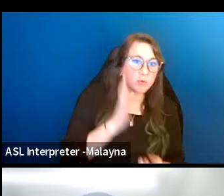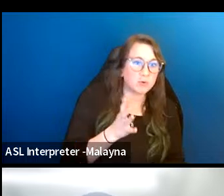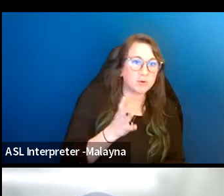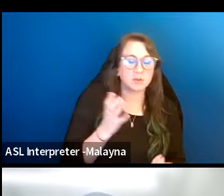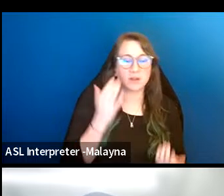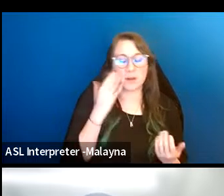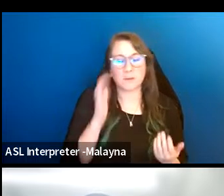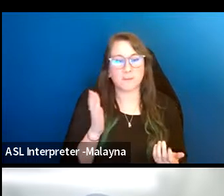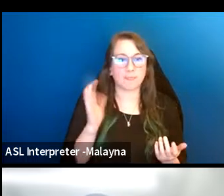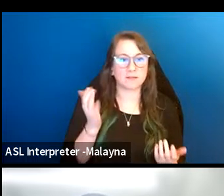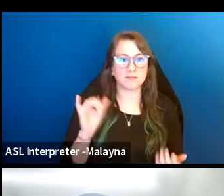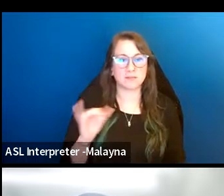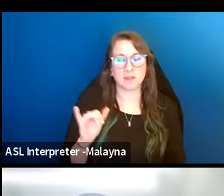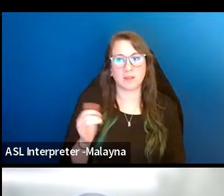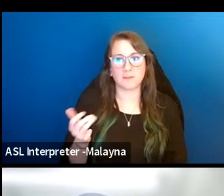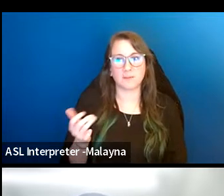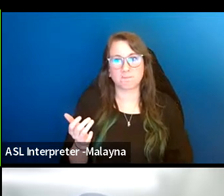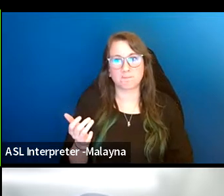seems like